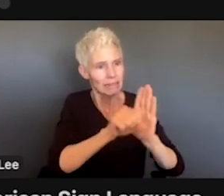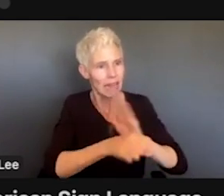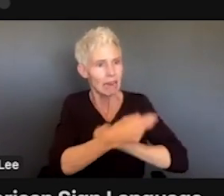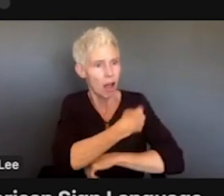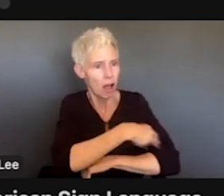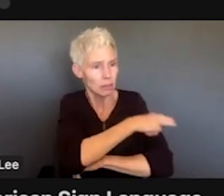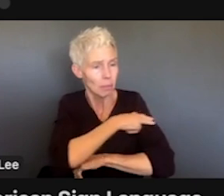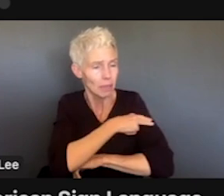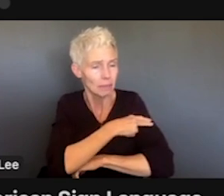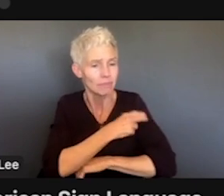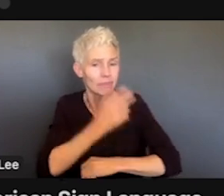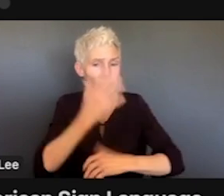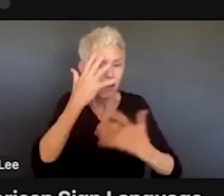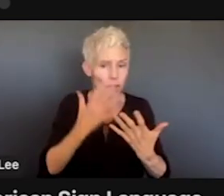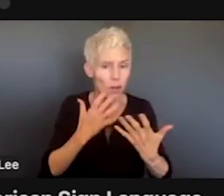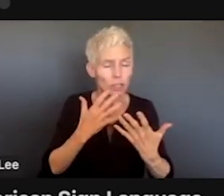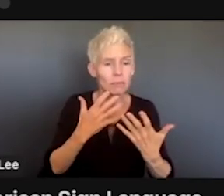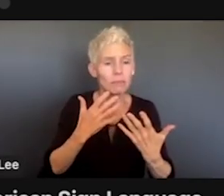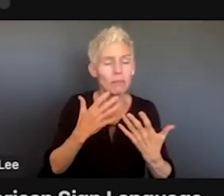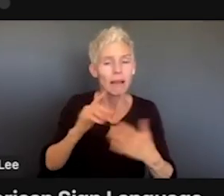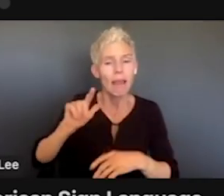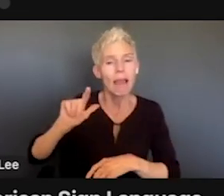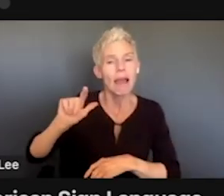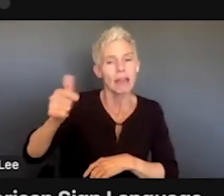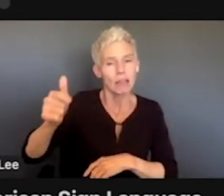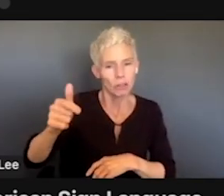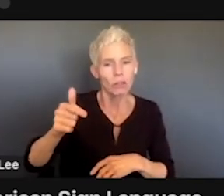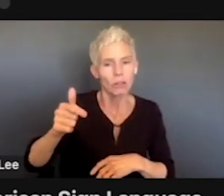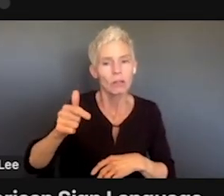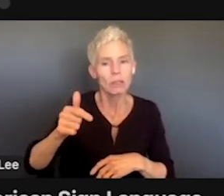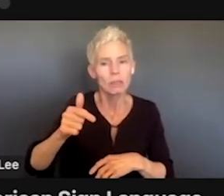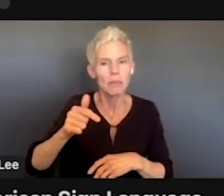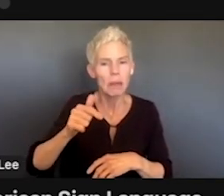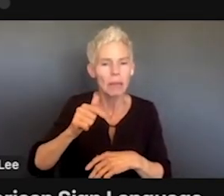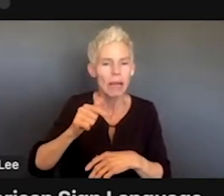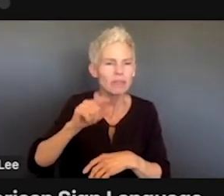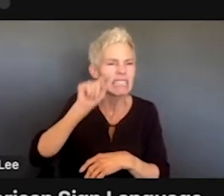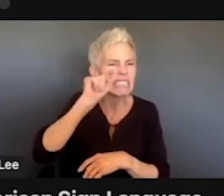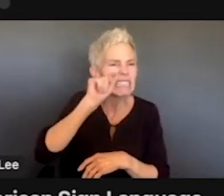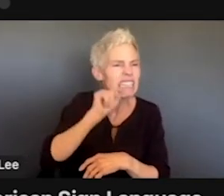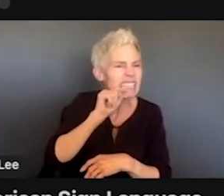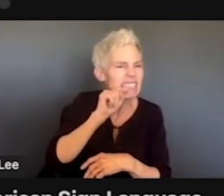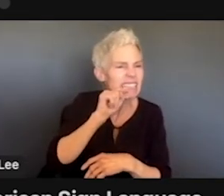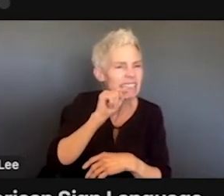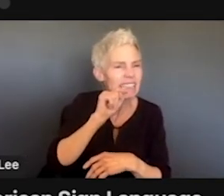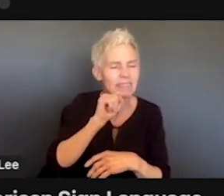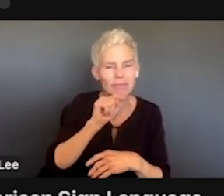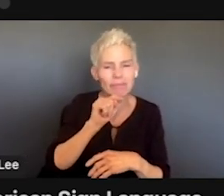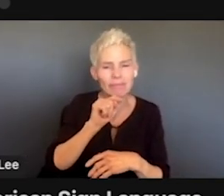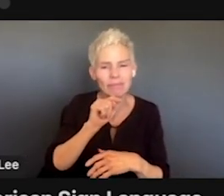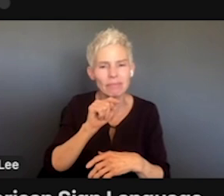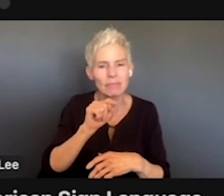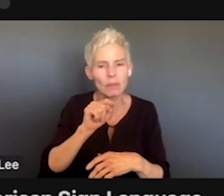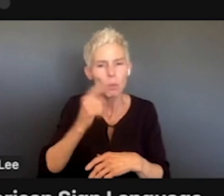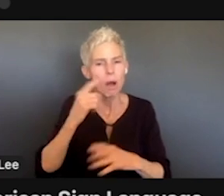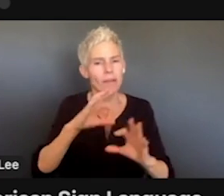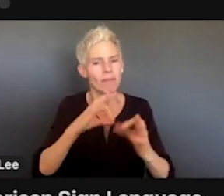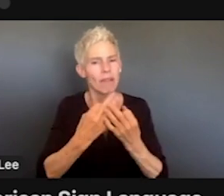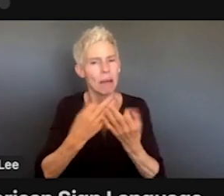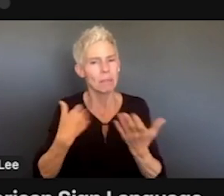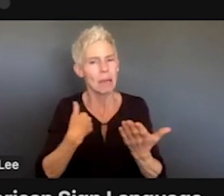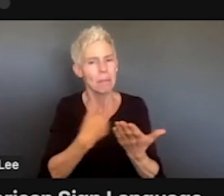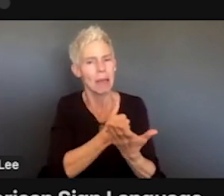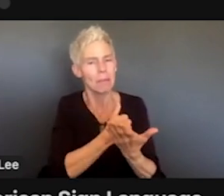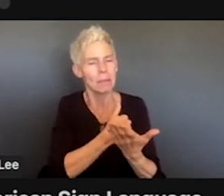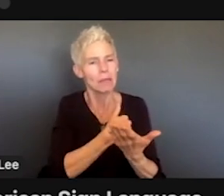unfortunately, also later on, when I was mid-teens, a family member developed a serious